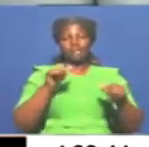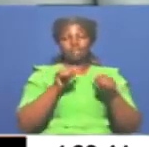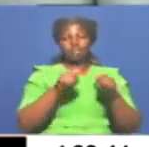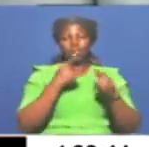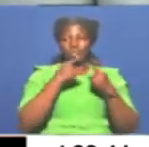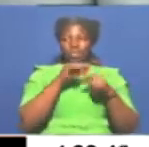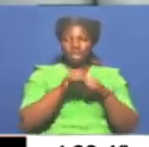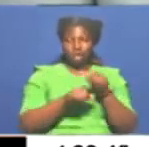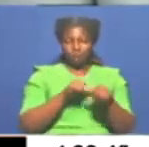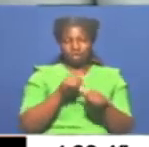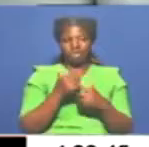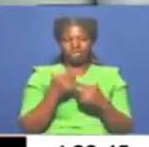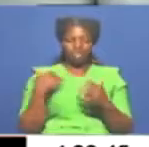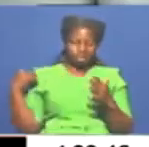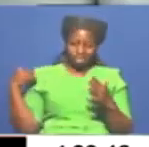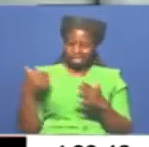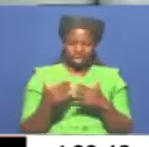years.